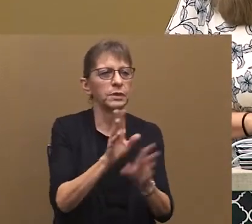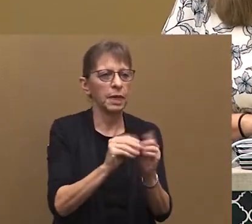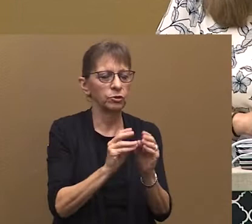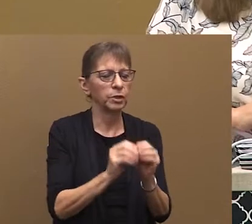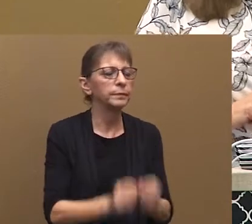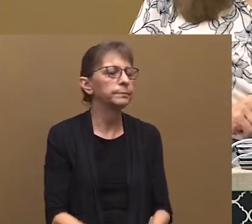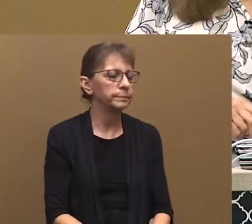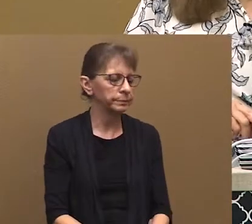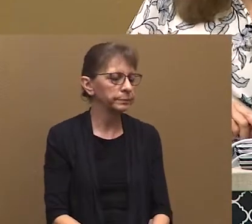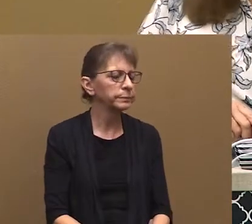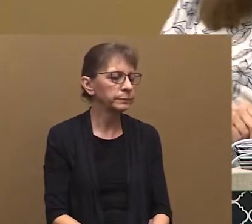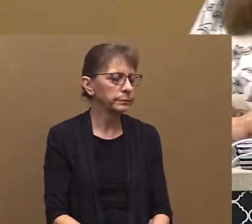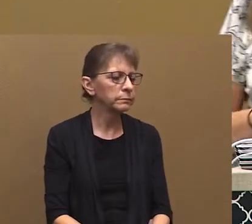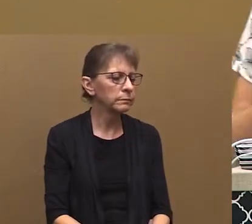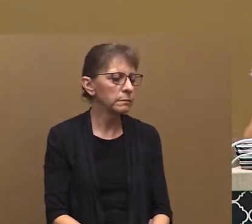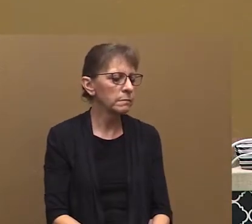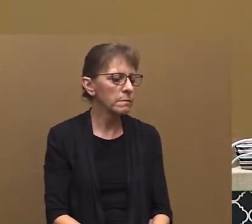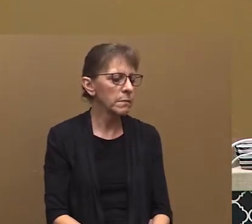afternoon session.